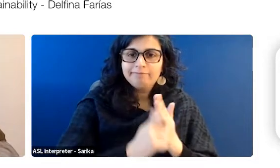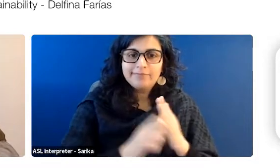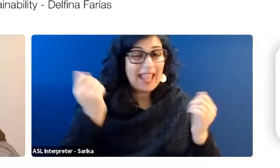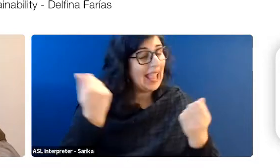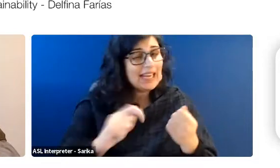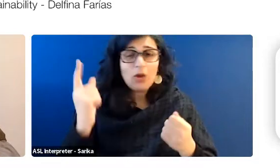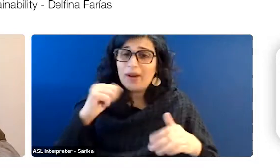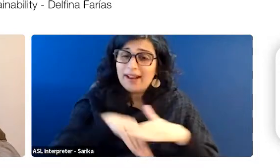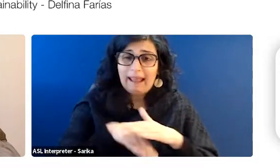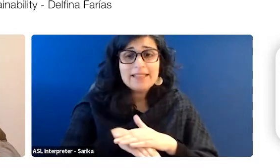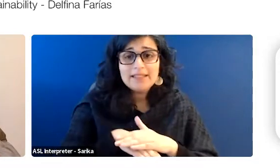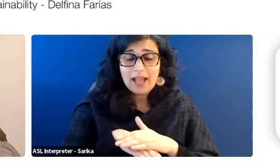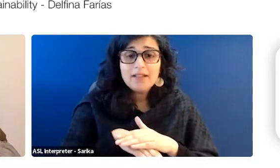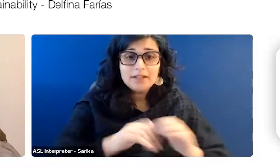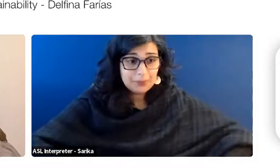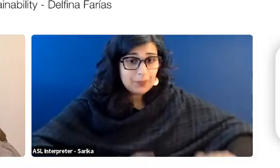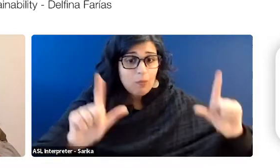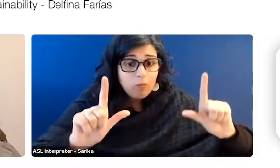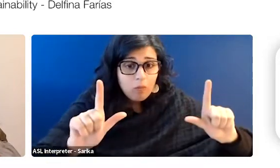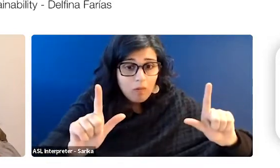now, just